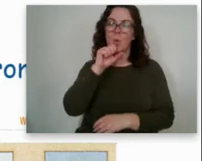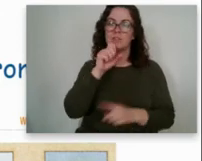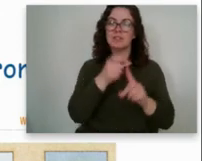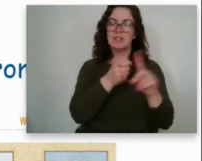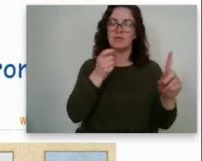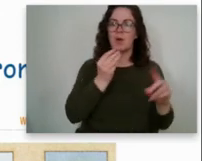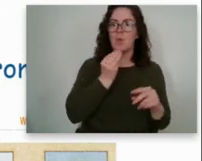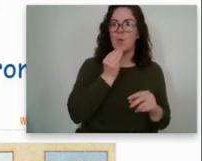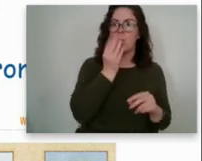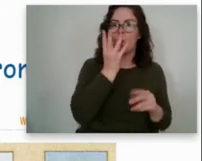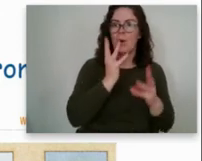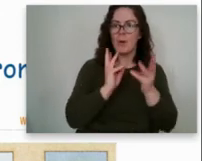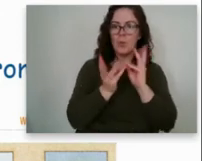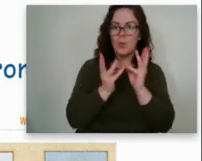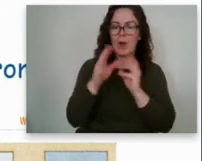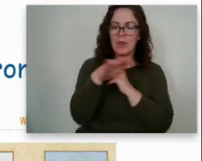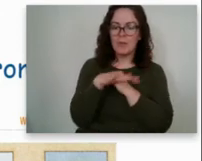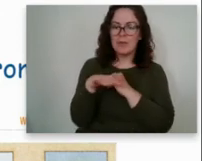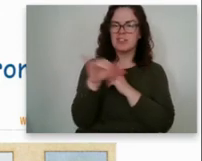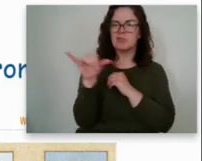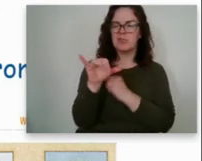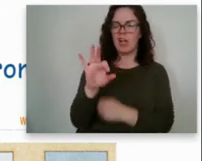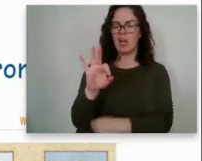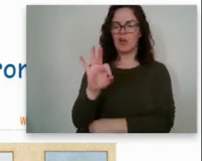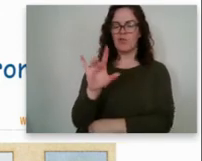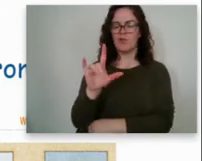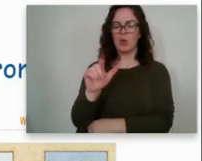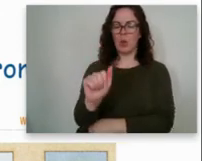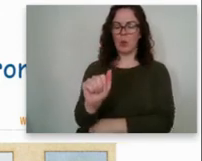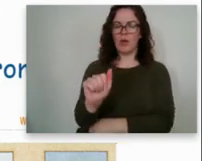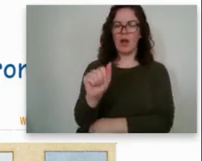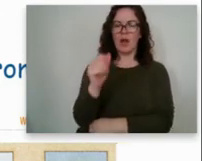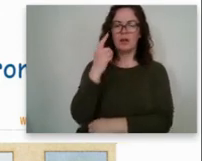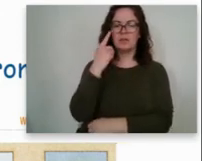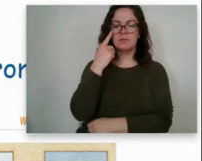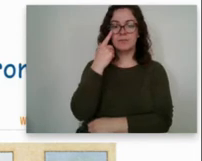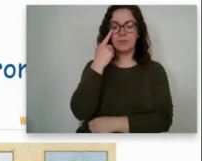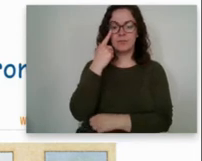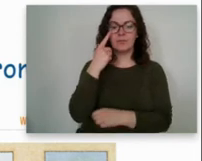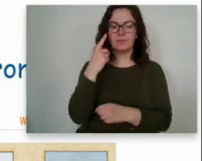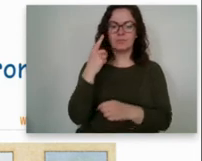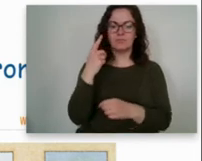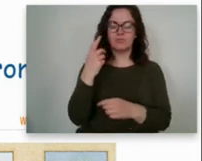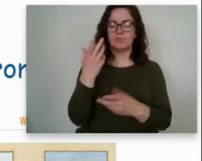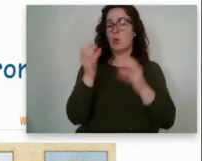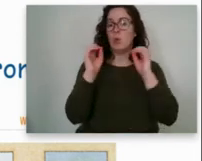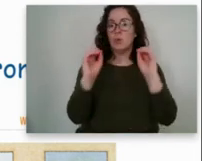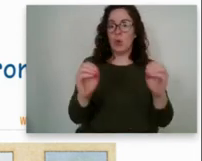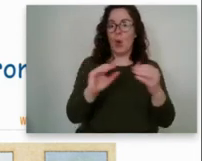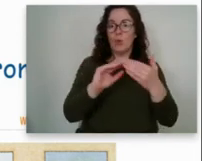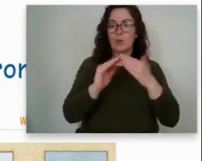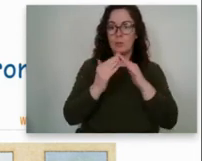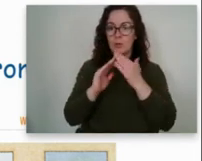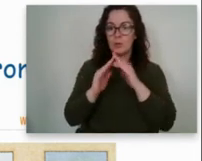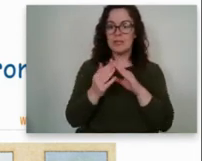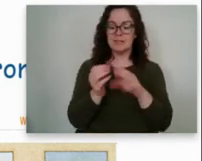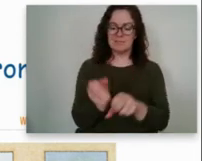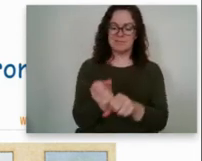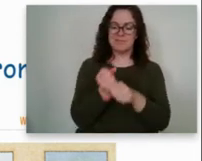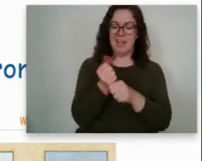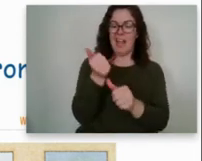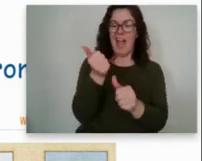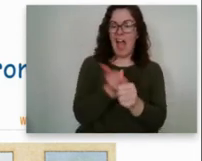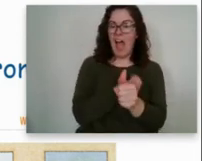all year round, like Florida. No community in our country produces everything